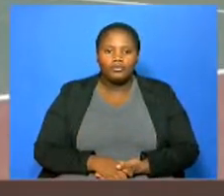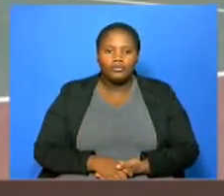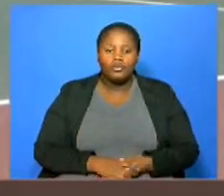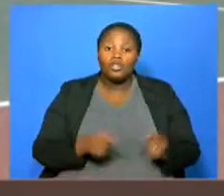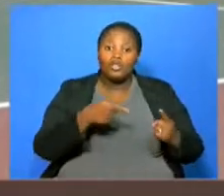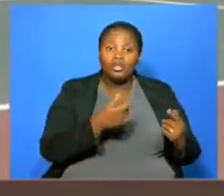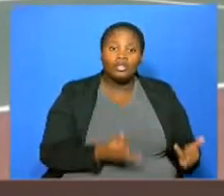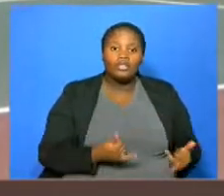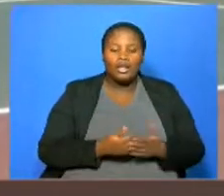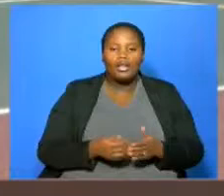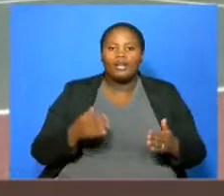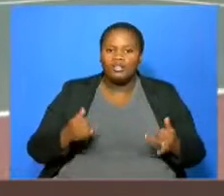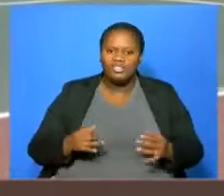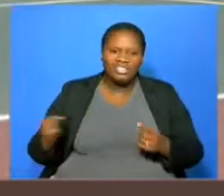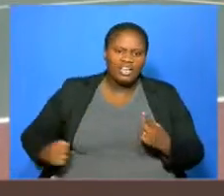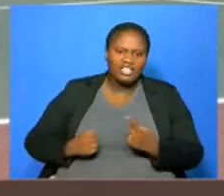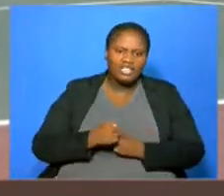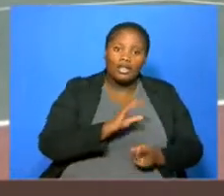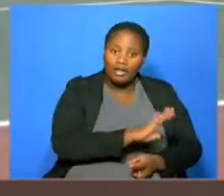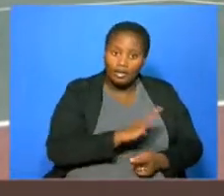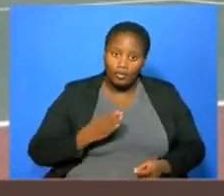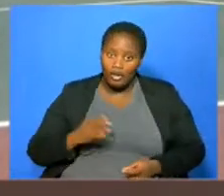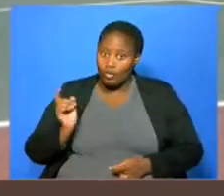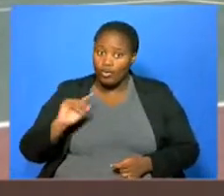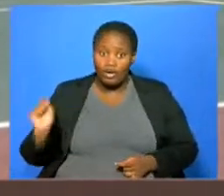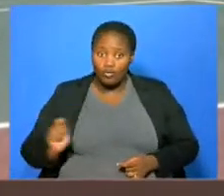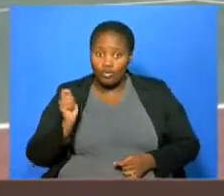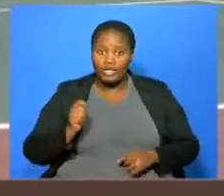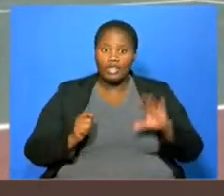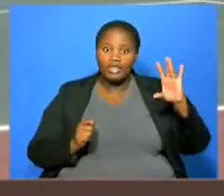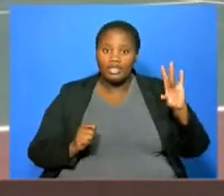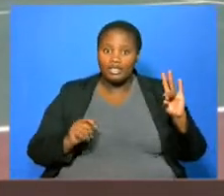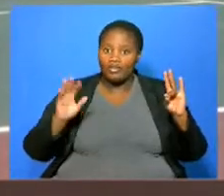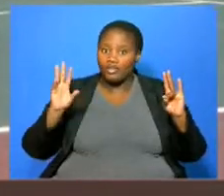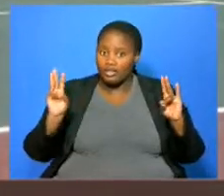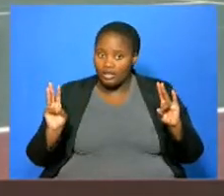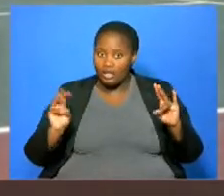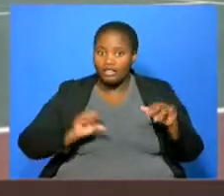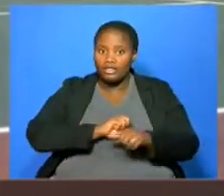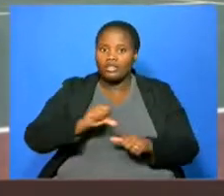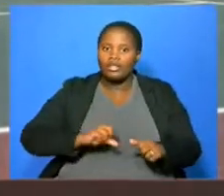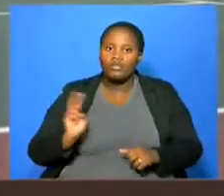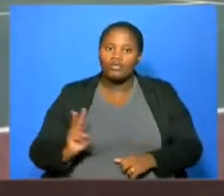Nawa then went in all out to win the second set 7-6.